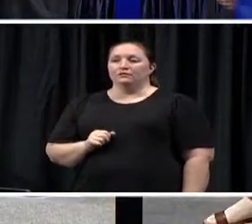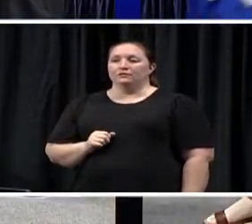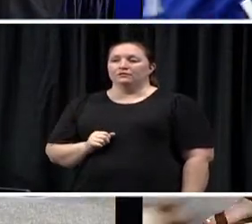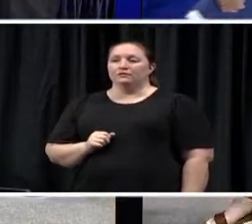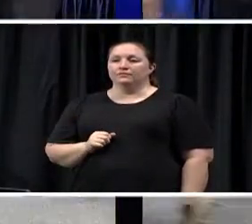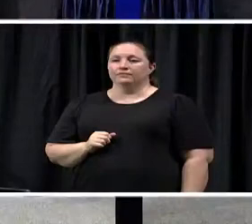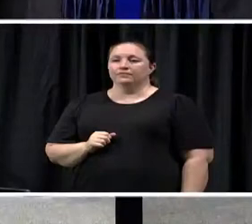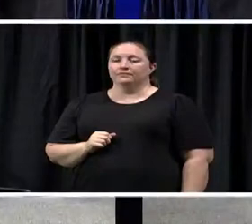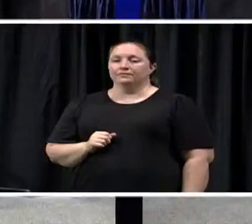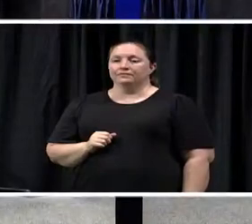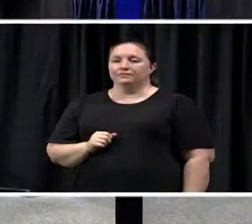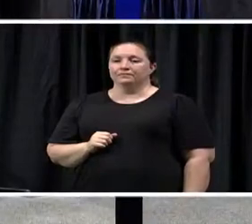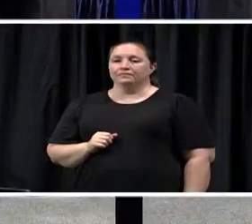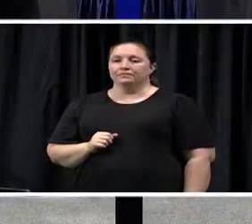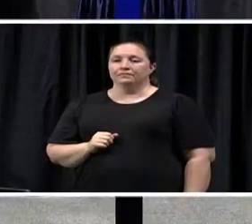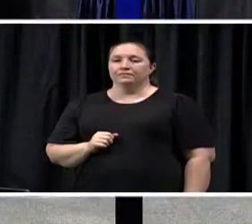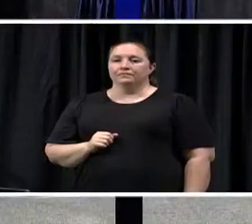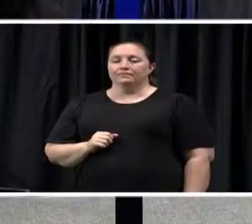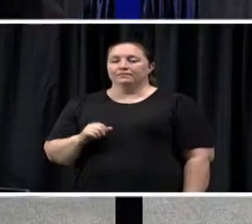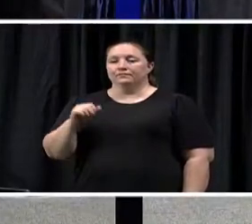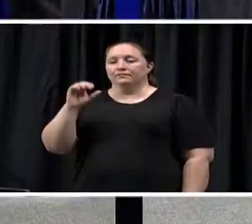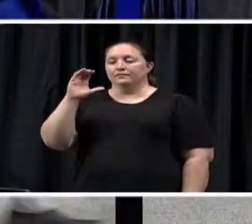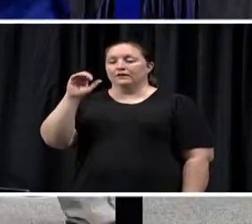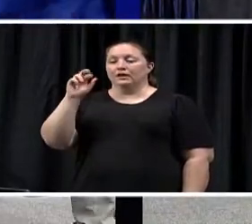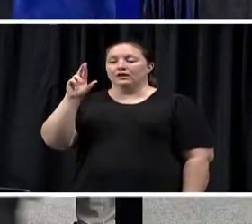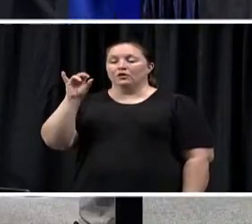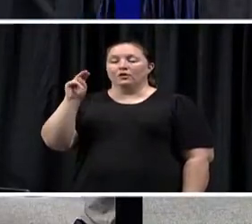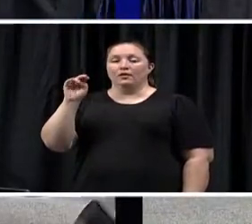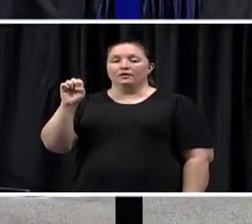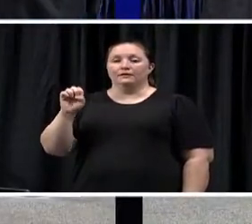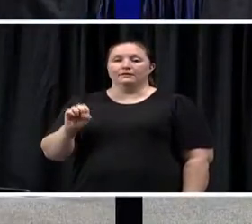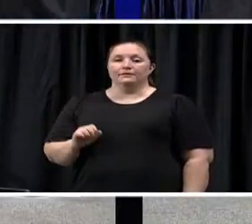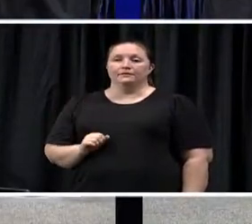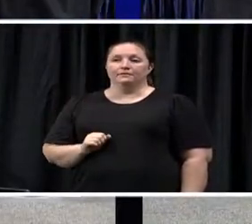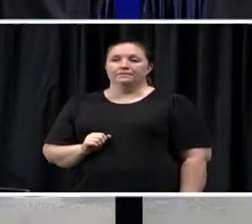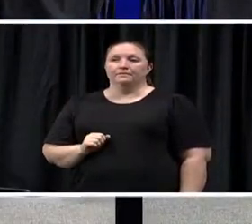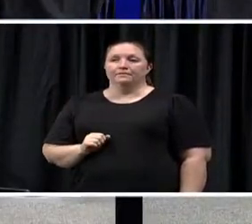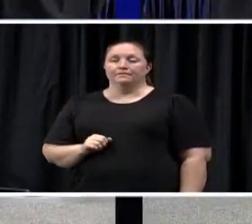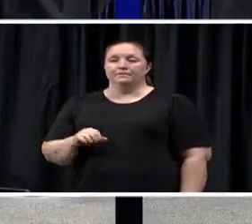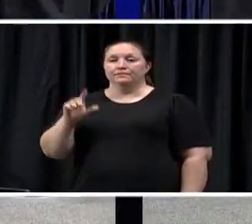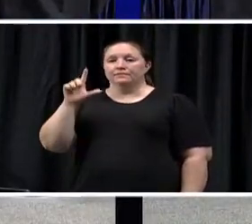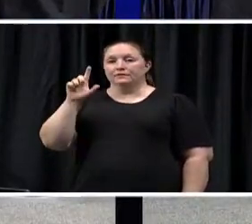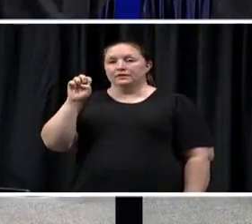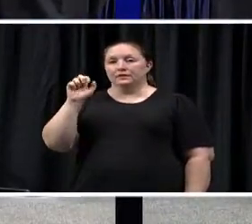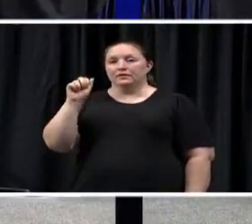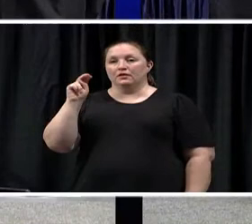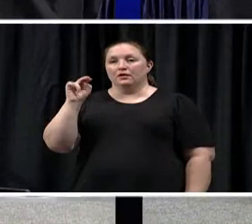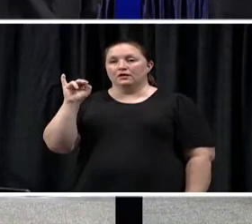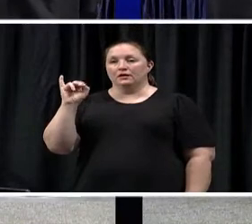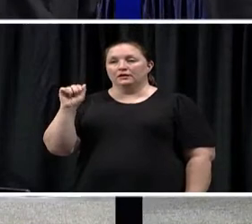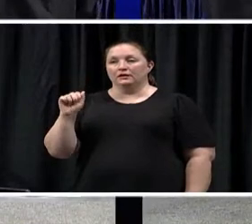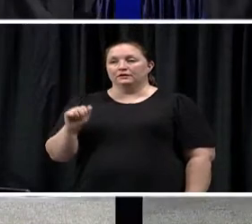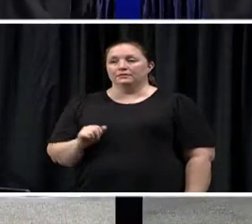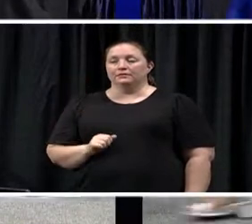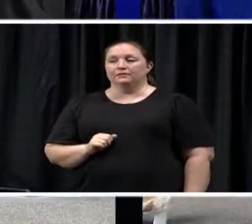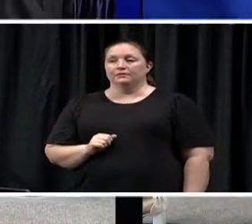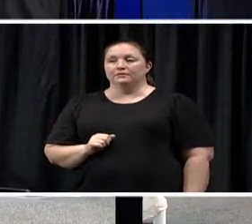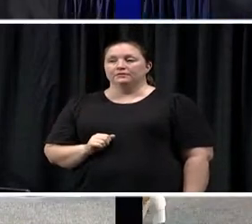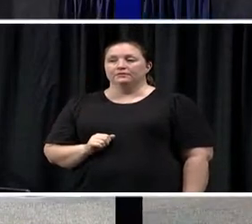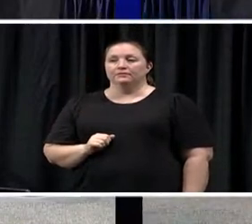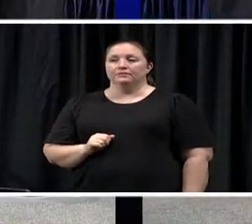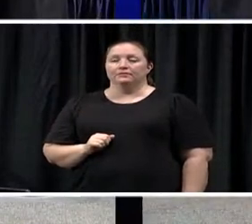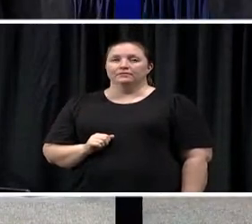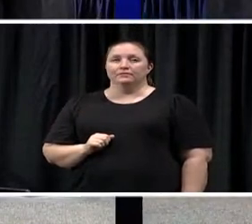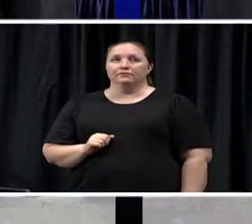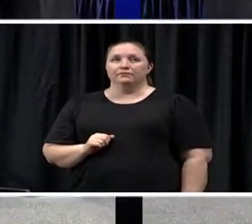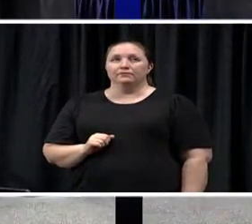Monger. Carolyn Carden Mitchum. Liani Valeria Murilla Mayasola.